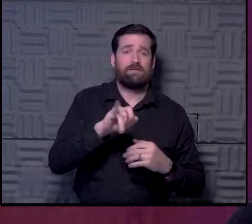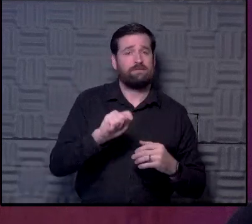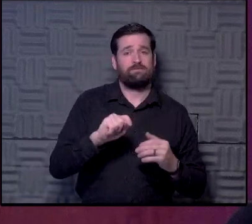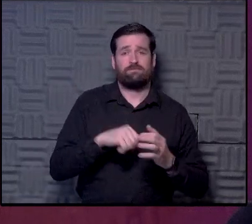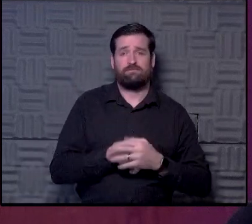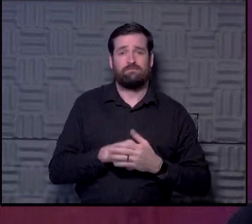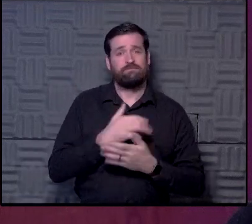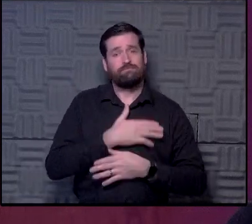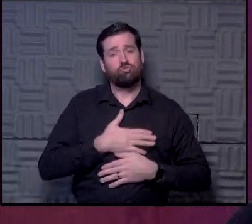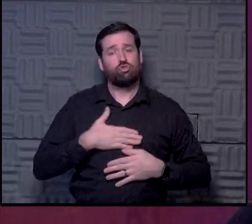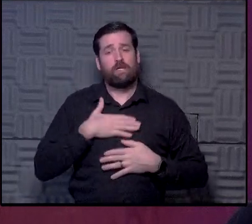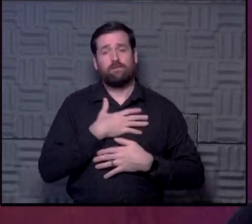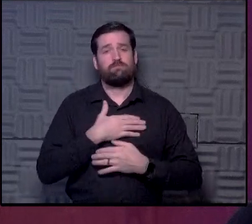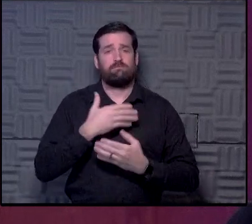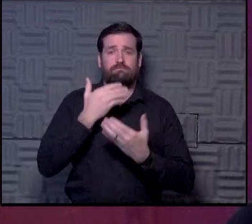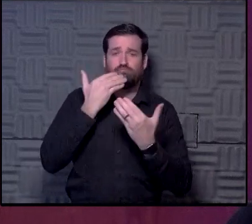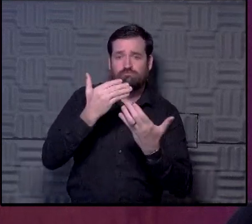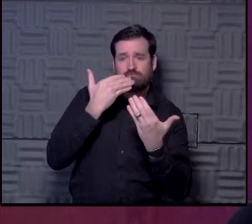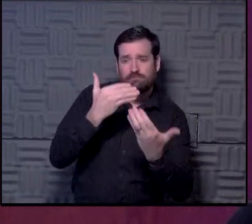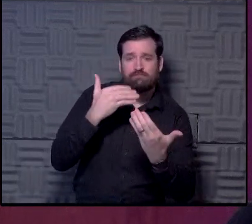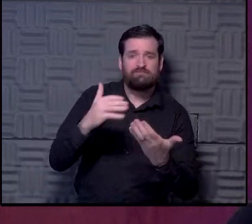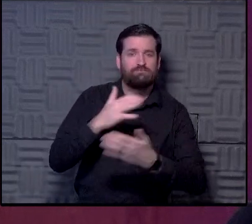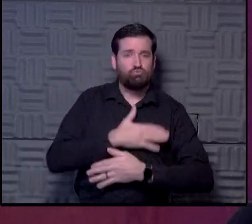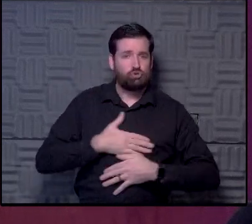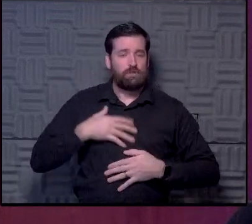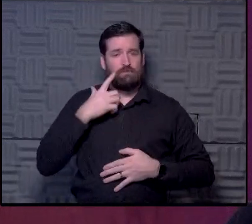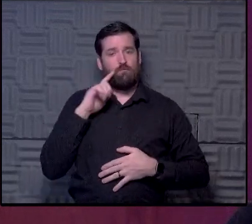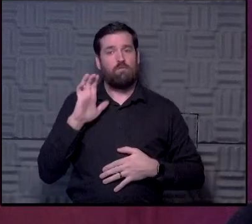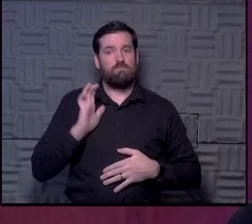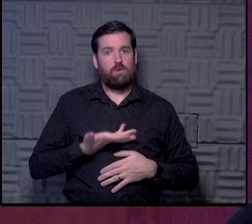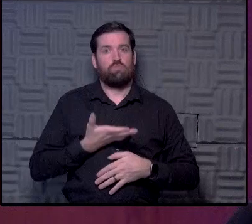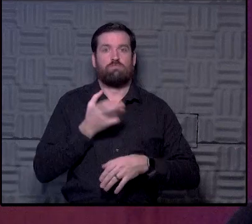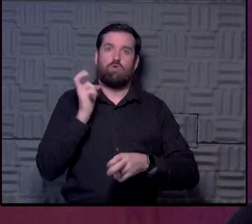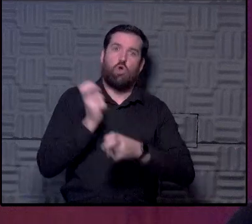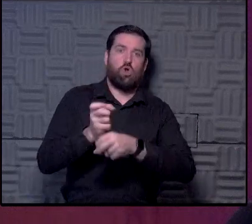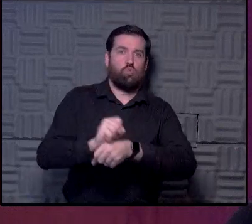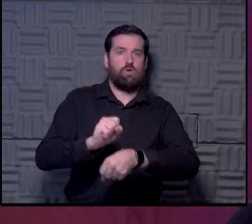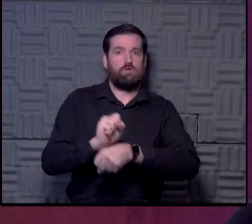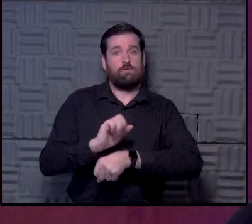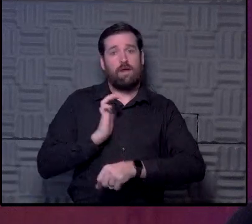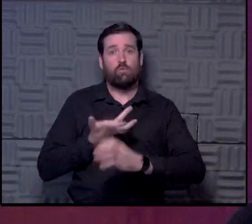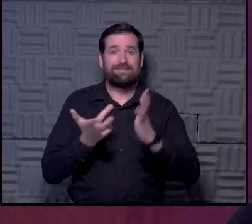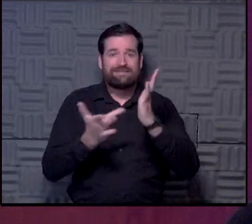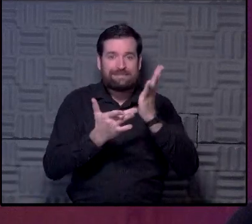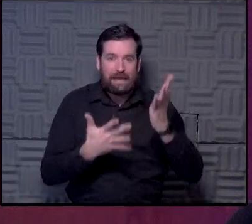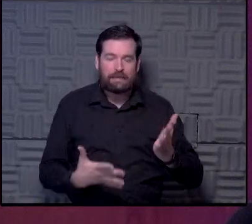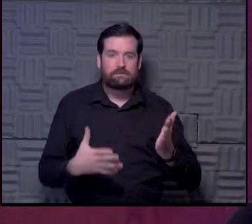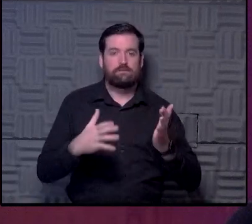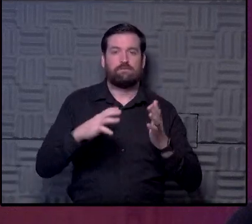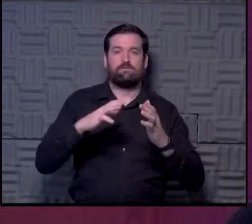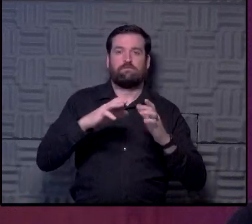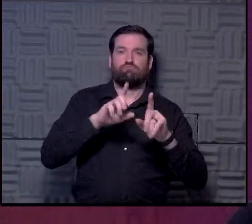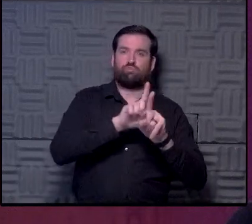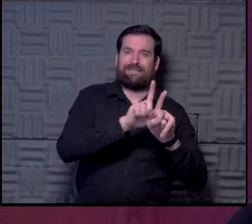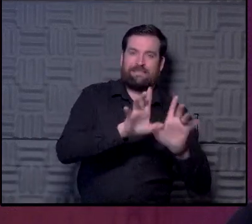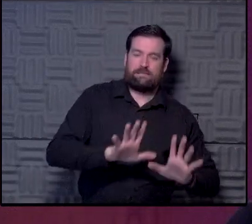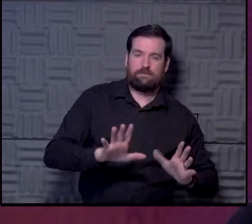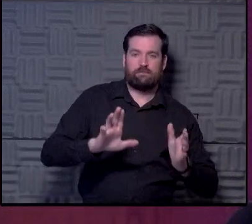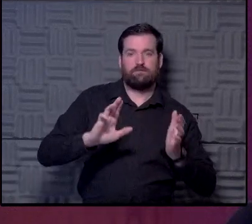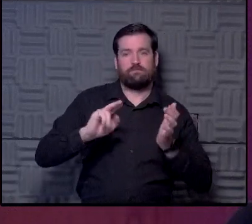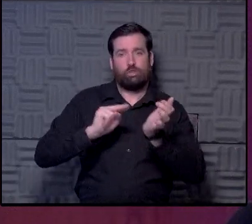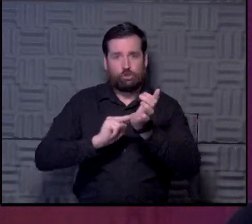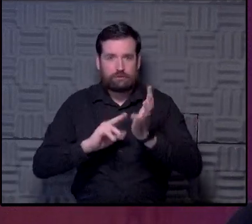the well wishes and the appreciation for the hard work that our nursing staff, our techs, our residents, and